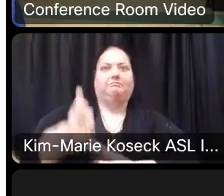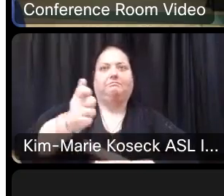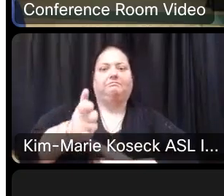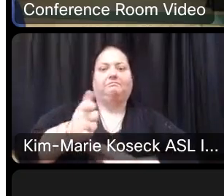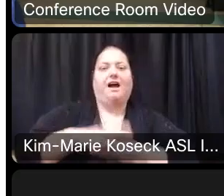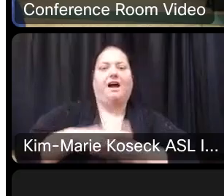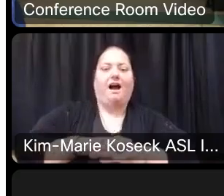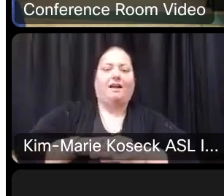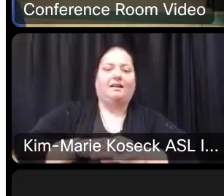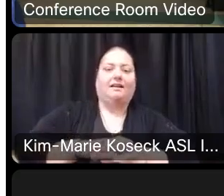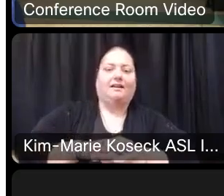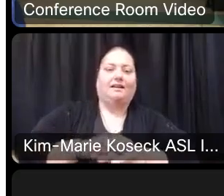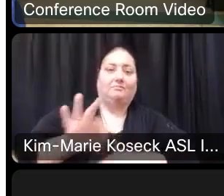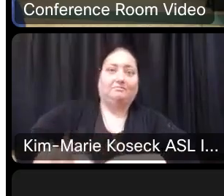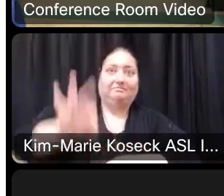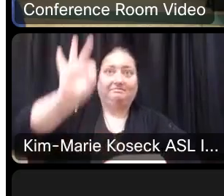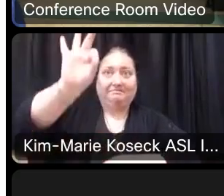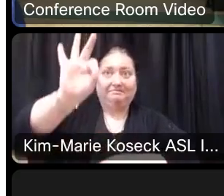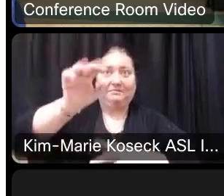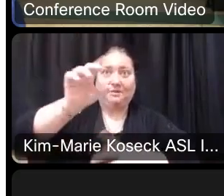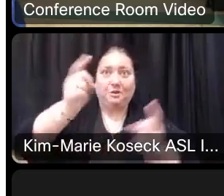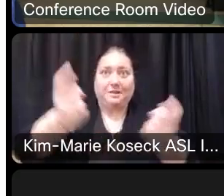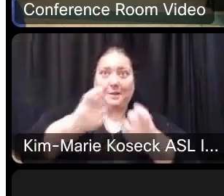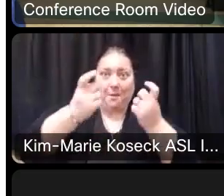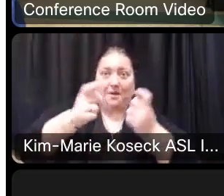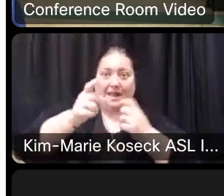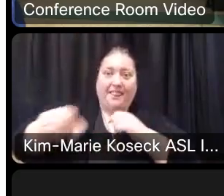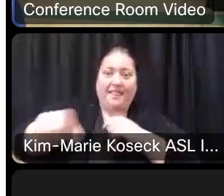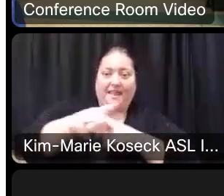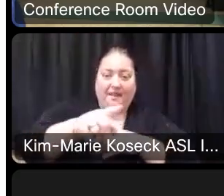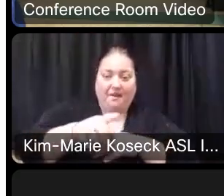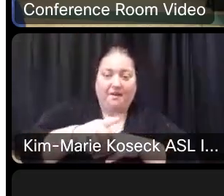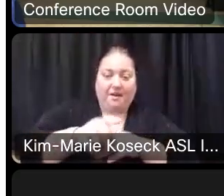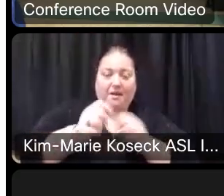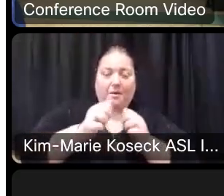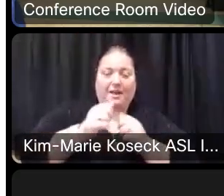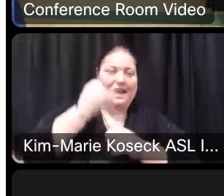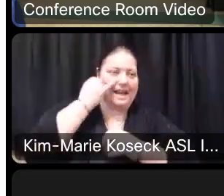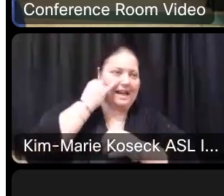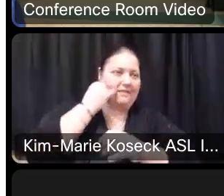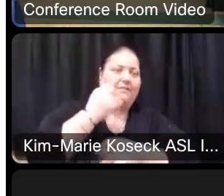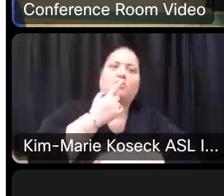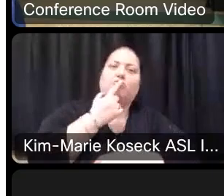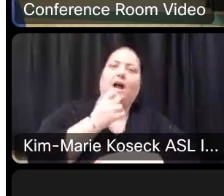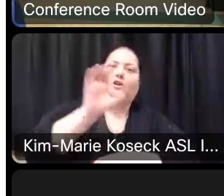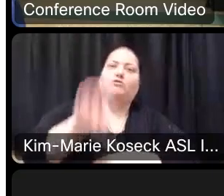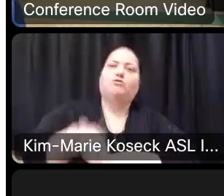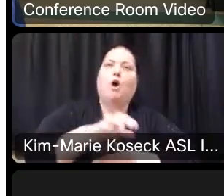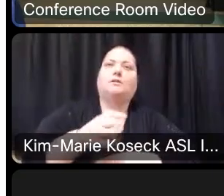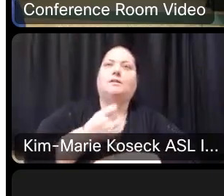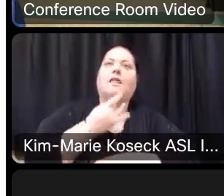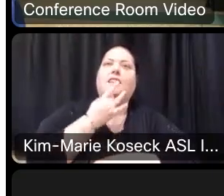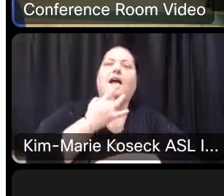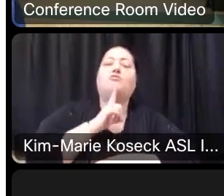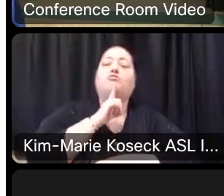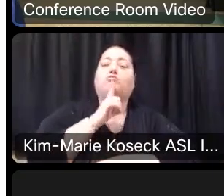they actually you can do a ceremony there where if it's your day, like the Red Cross, when we do Right. light up red, Right.